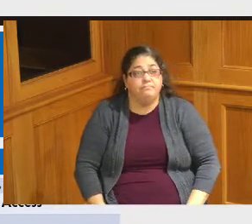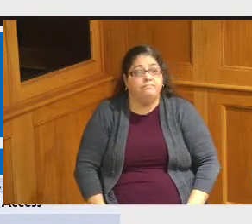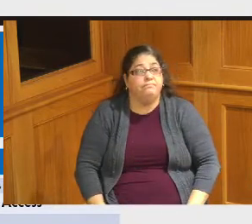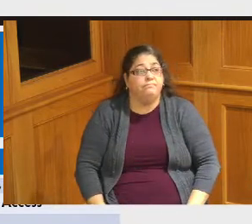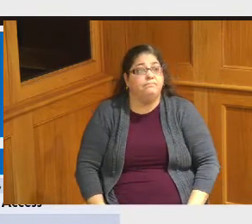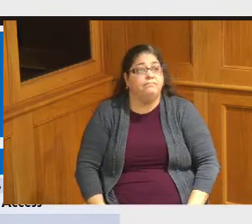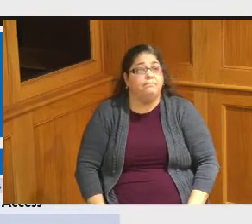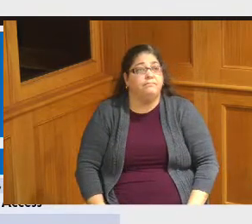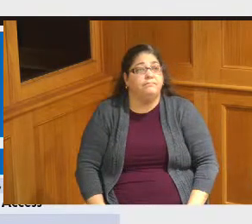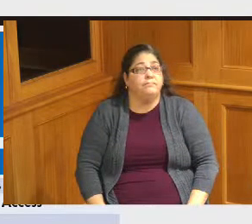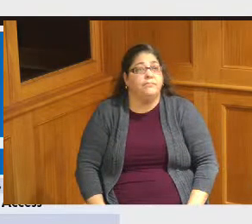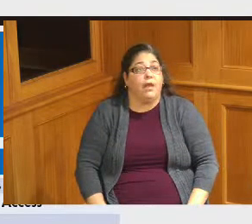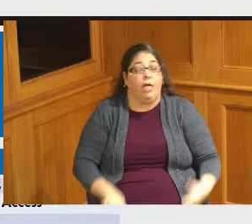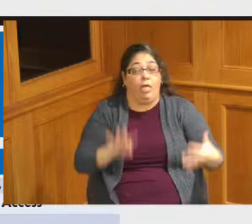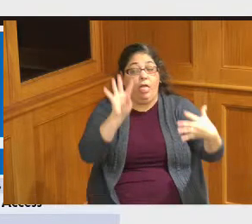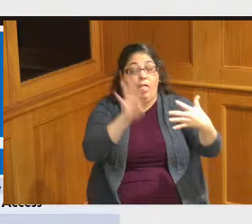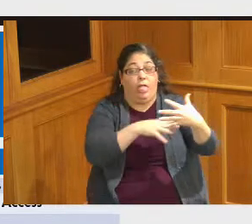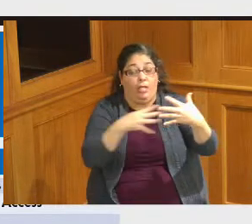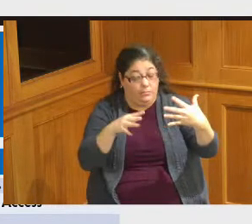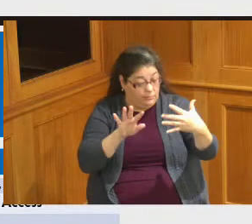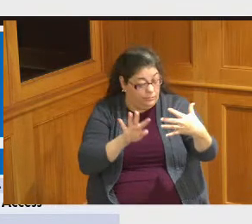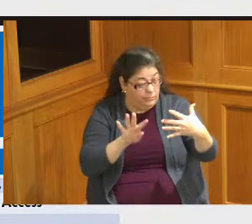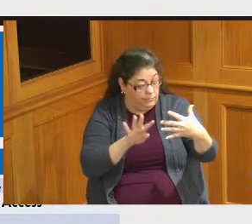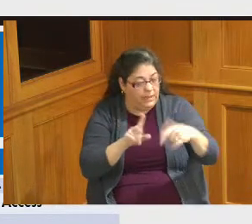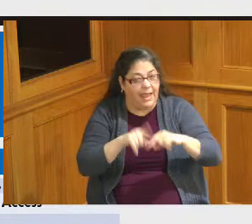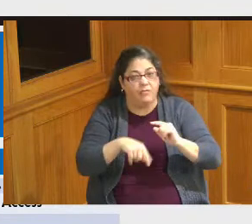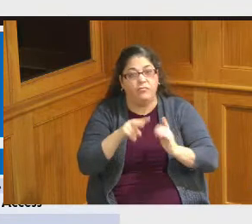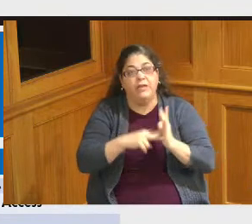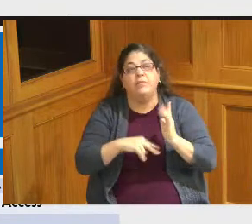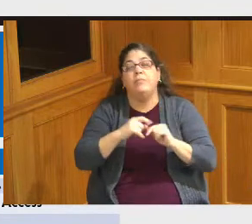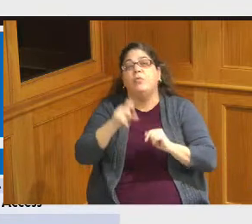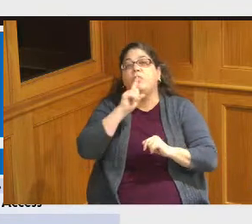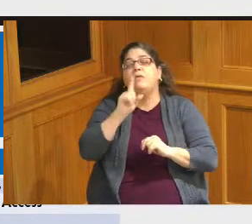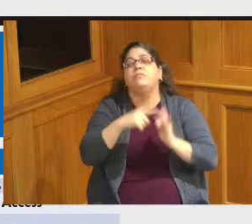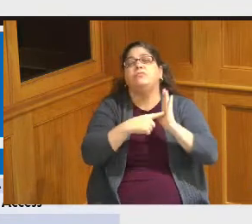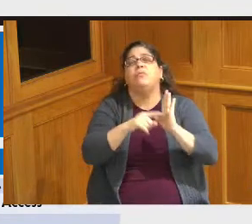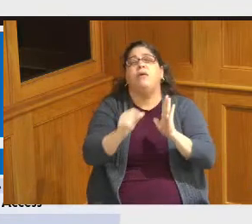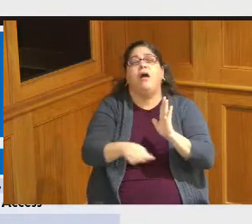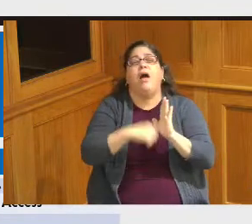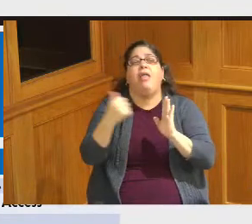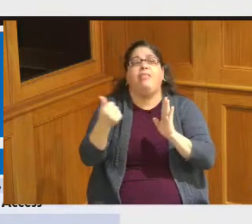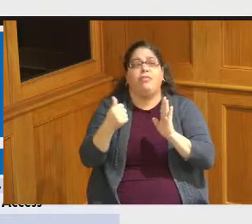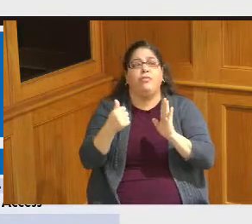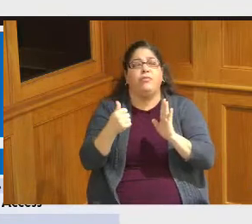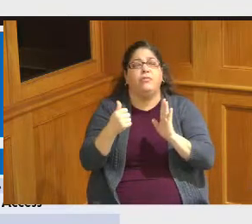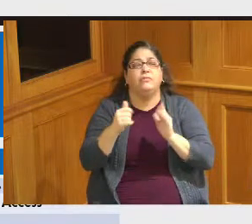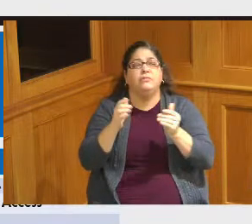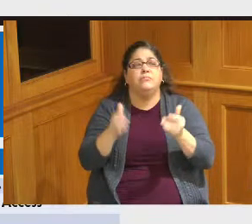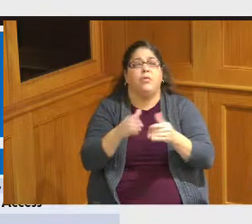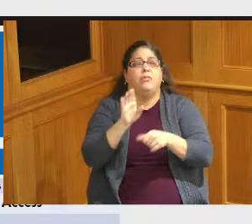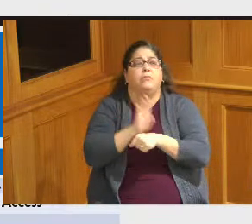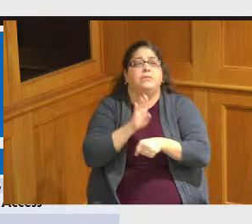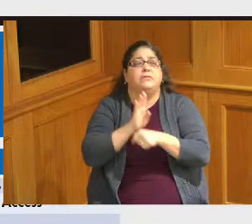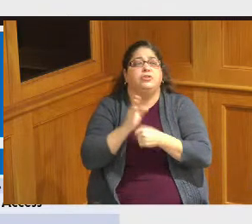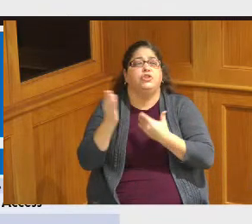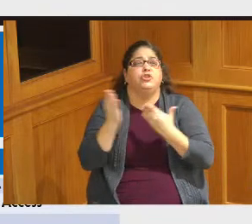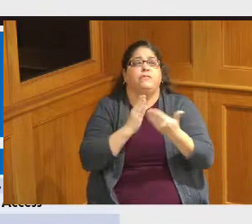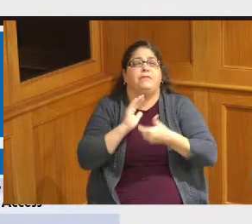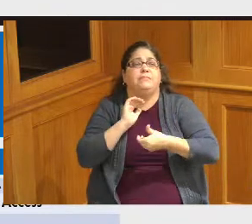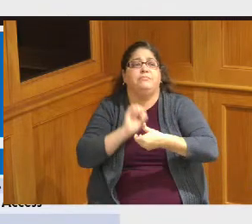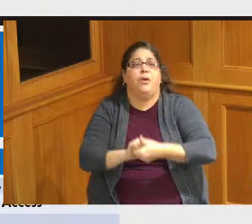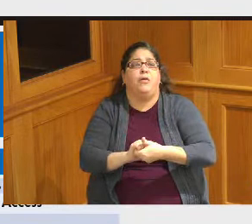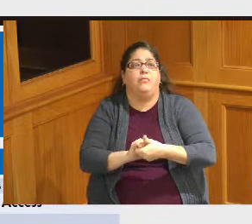This is an eye chart, but I just wanted to show you some of the other, what I would call small business service partners